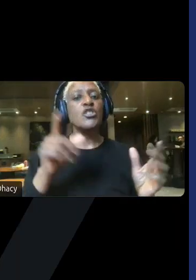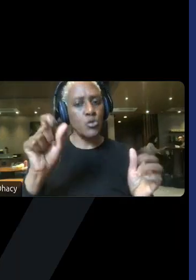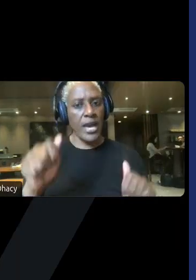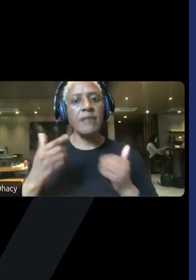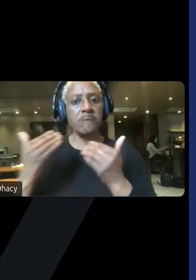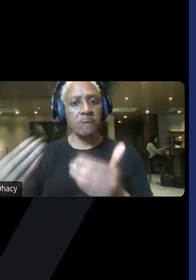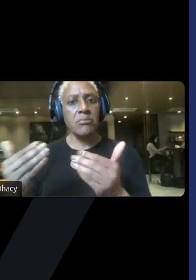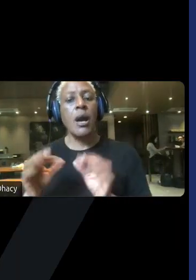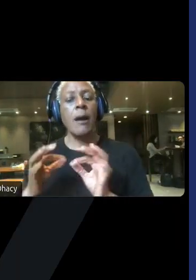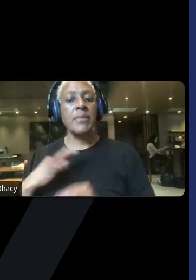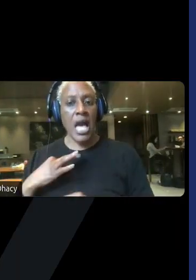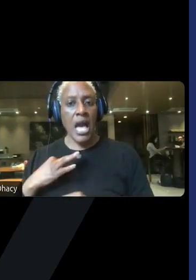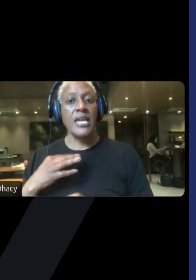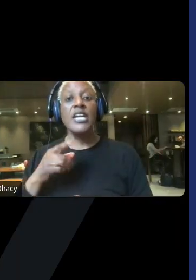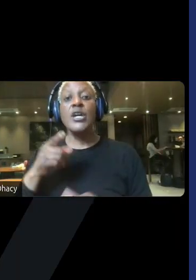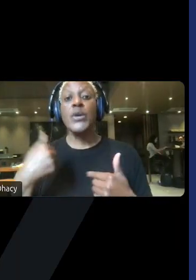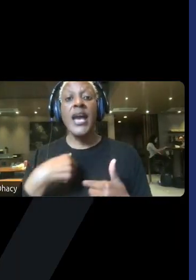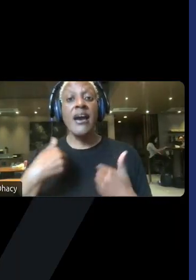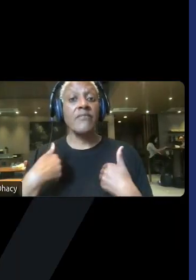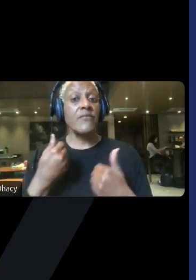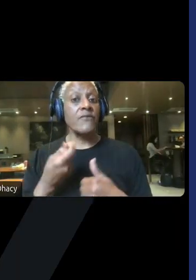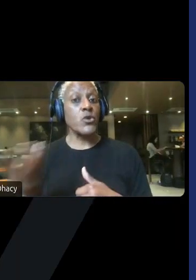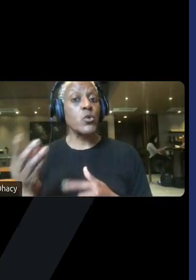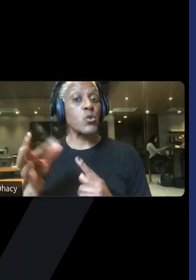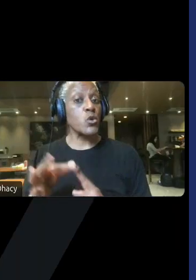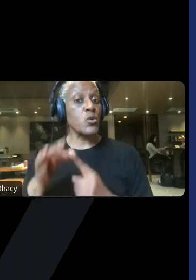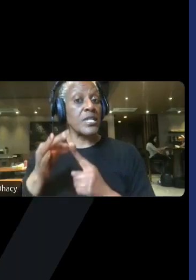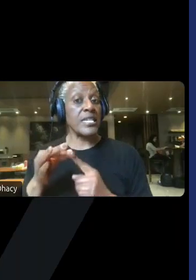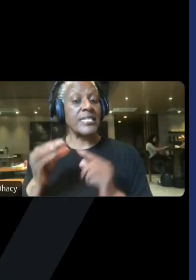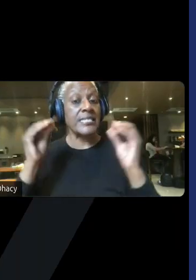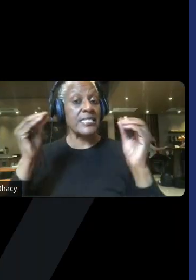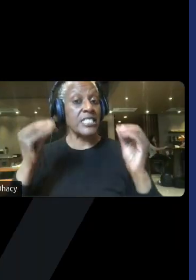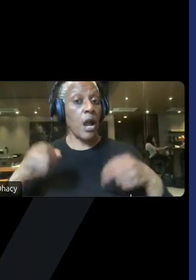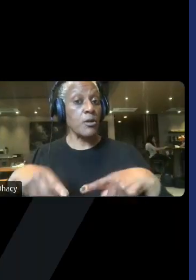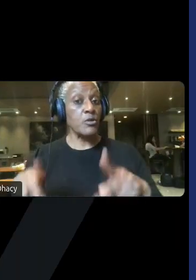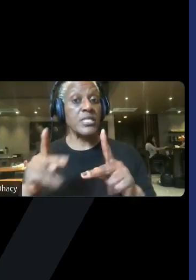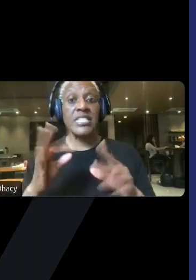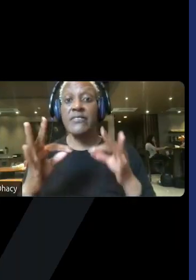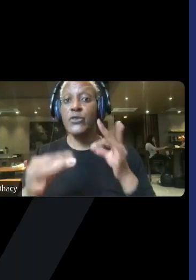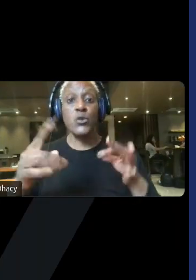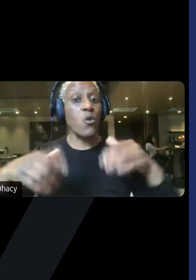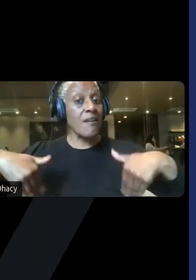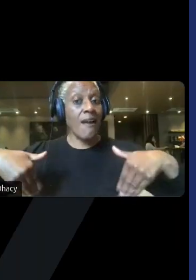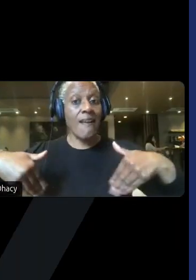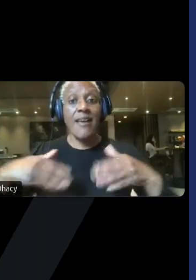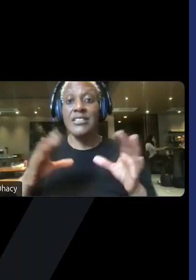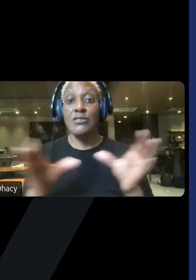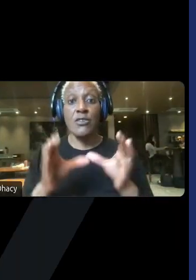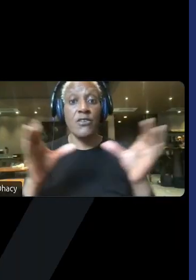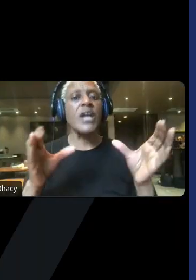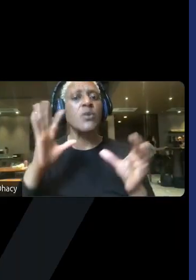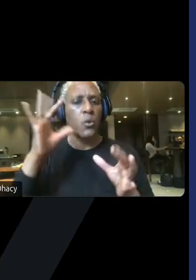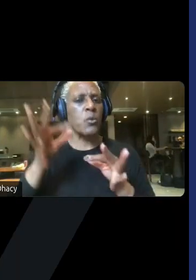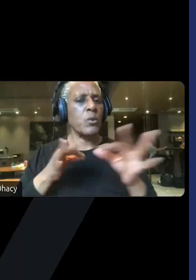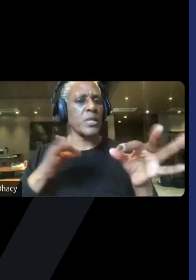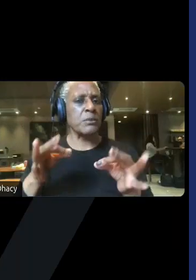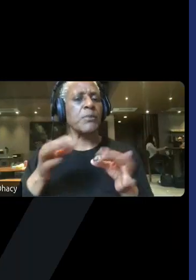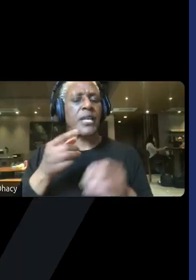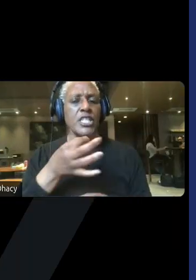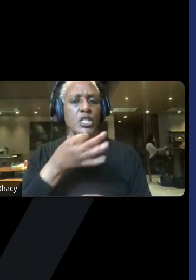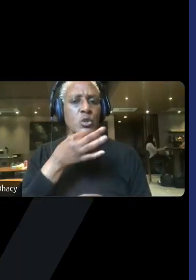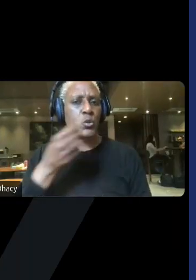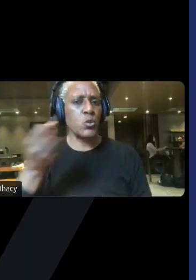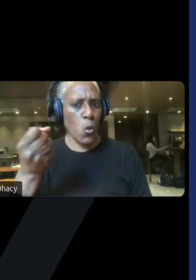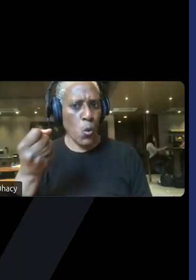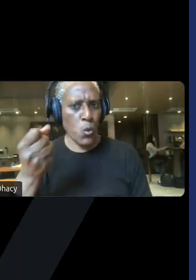few unique teaching opportunities if you aren't yet certified, which we'll talk about on the next few slides before getting into the